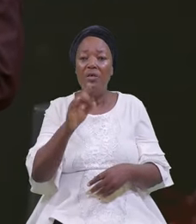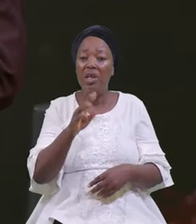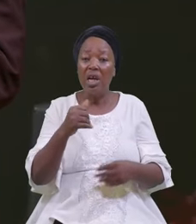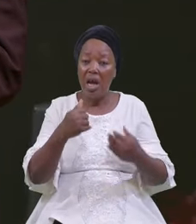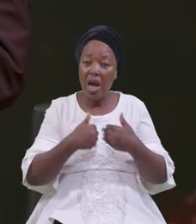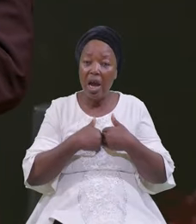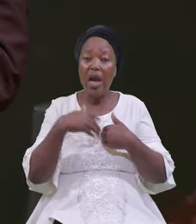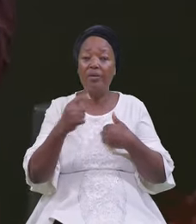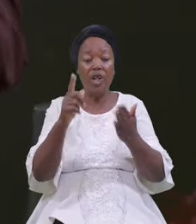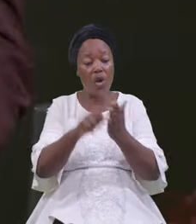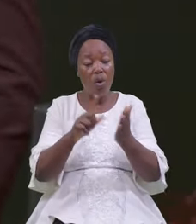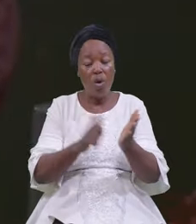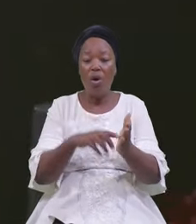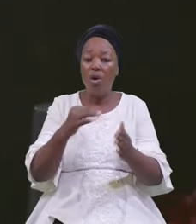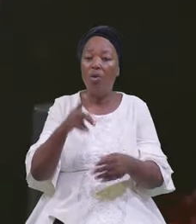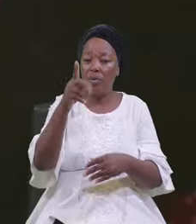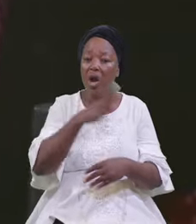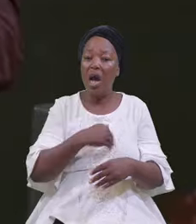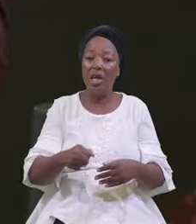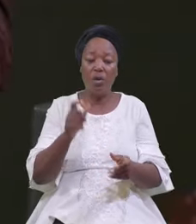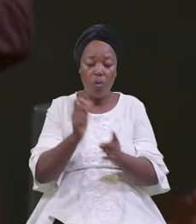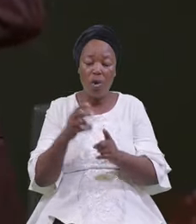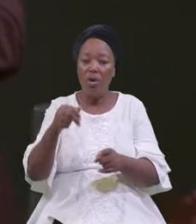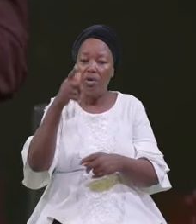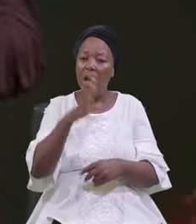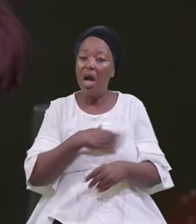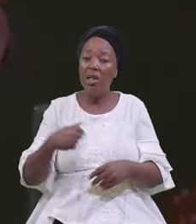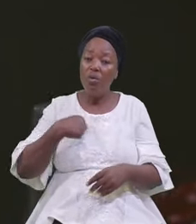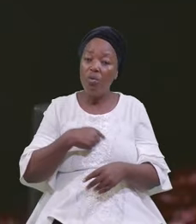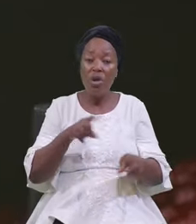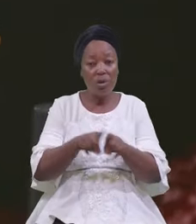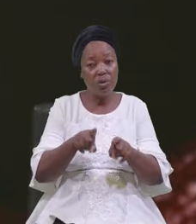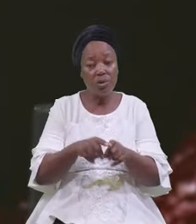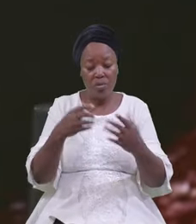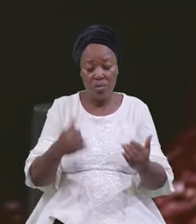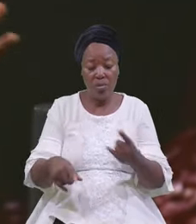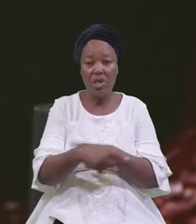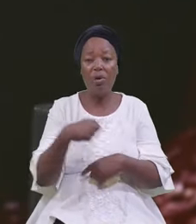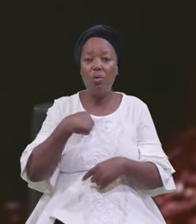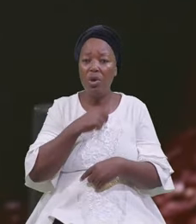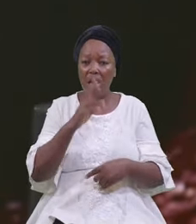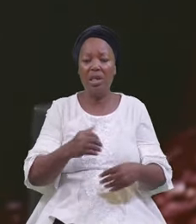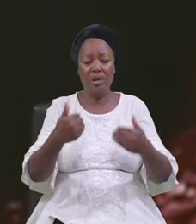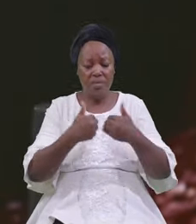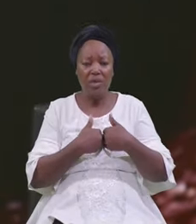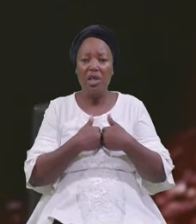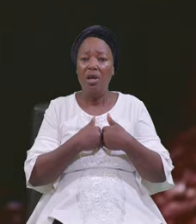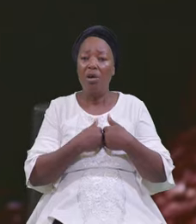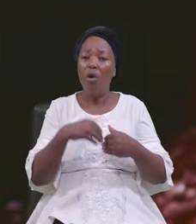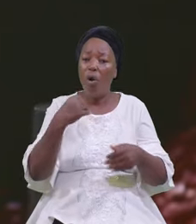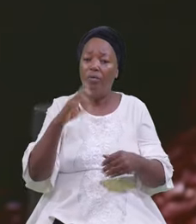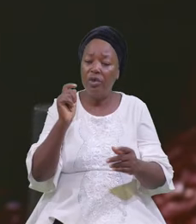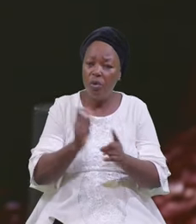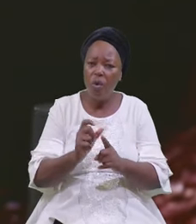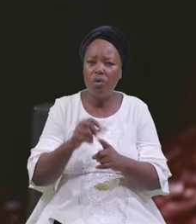of God, of the word of God. And we too today, we are the possessors of the word